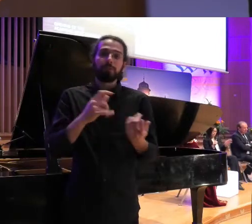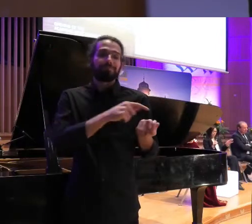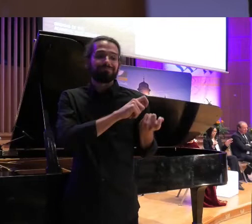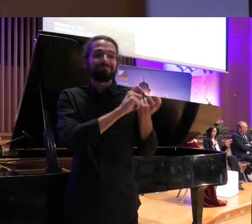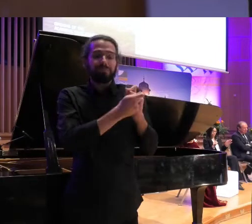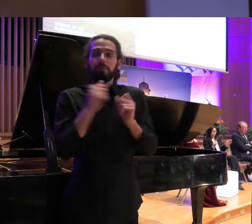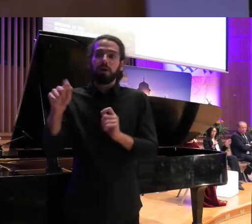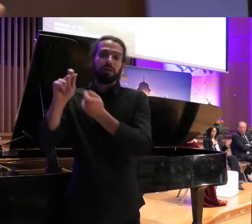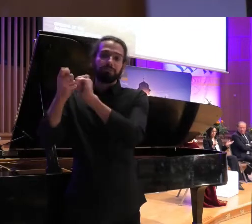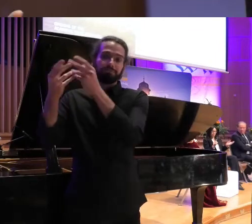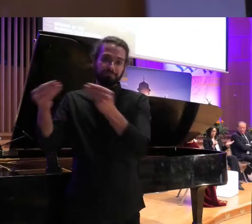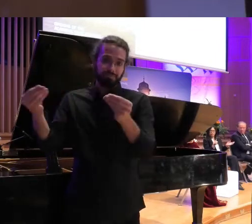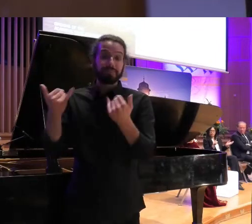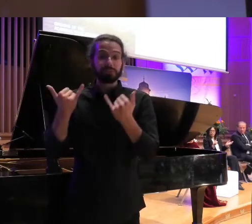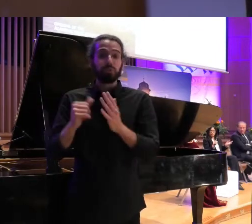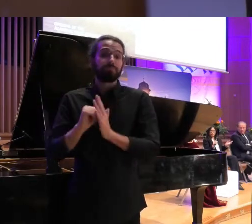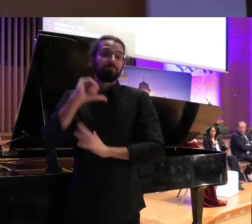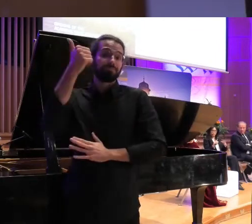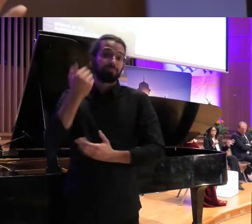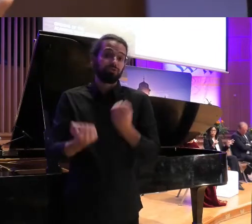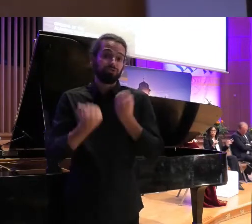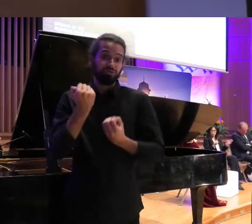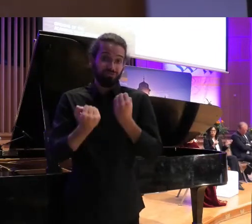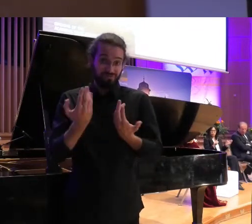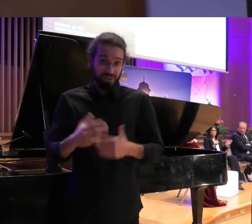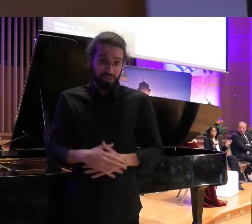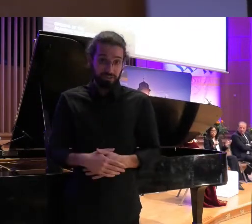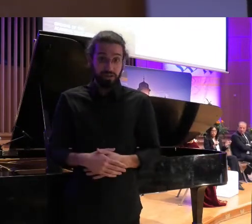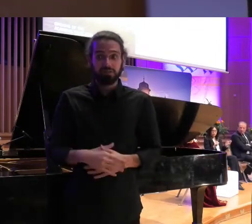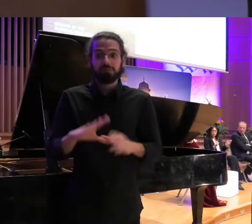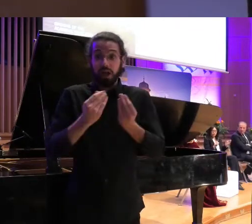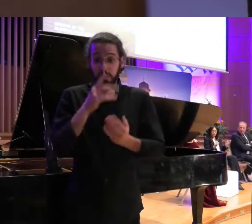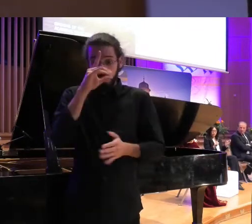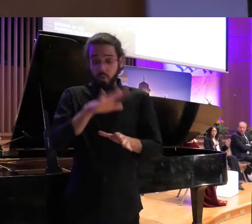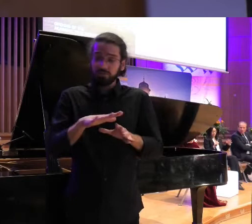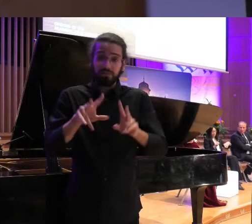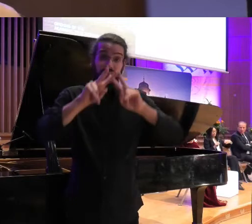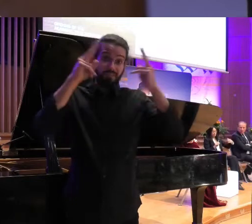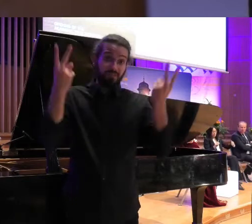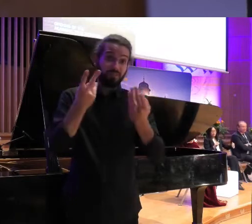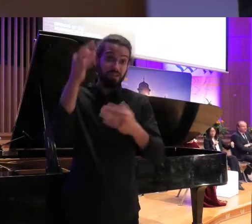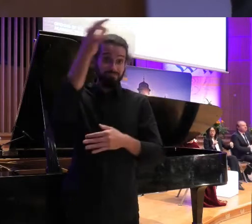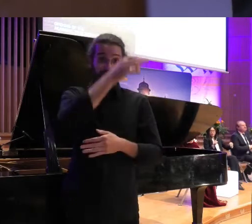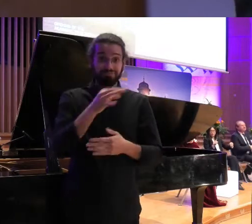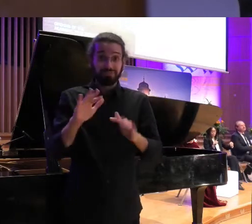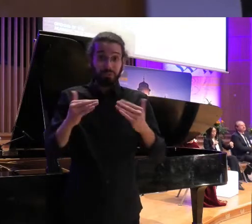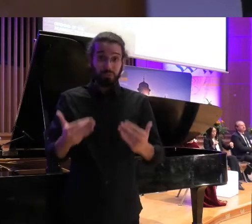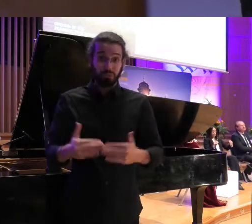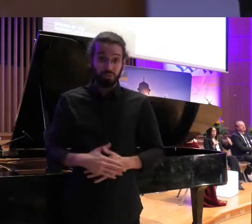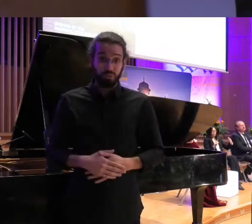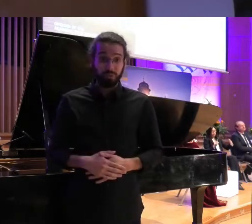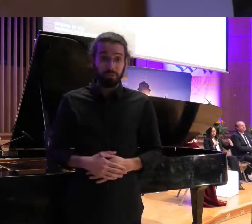that's the general challenge of the whole world. I think the next SDGs, we